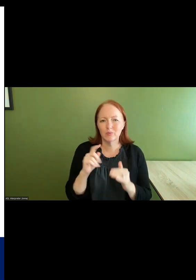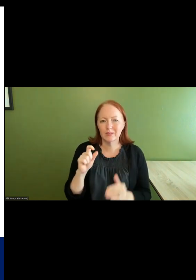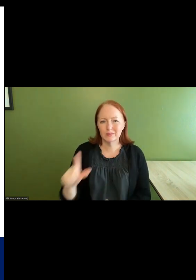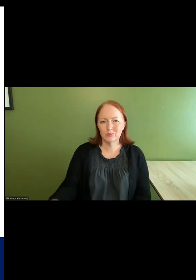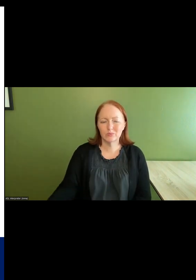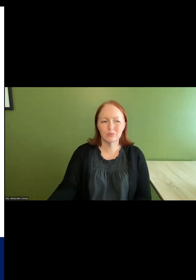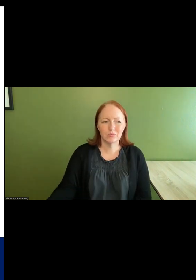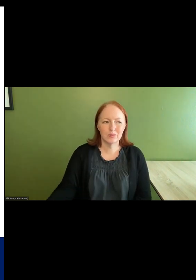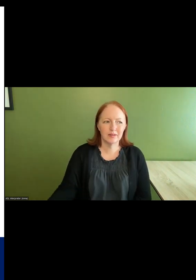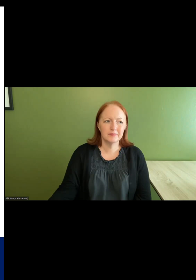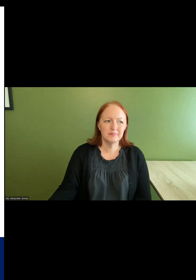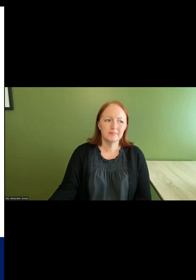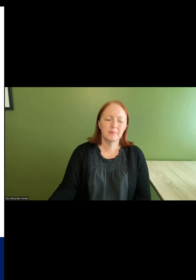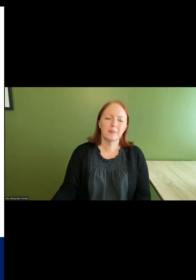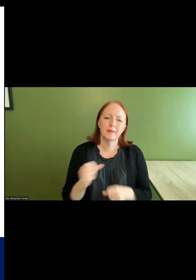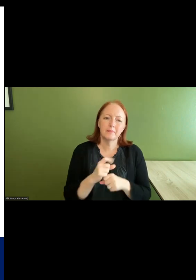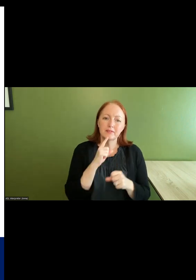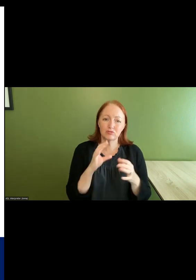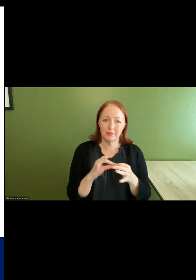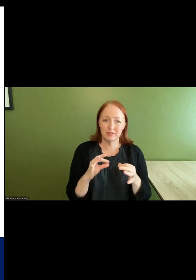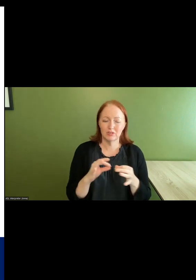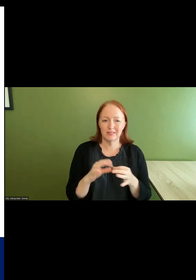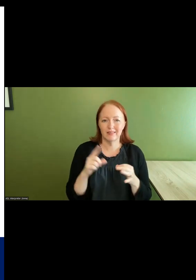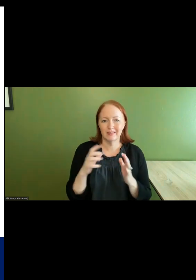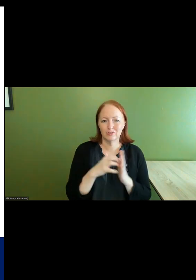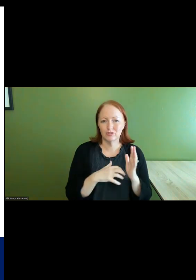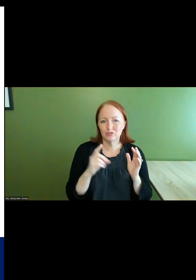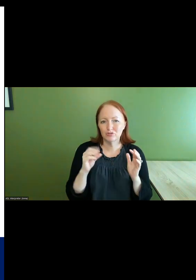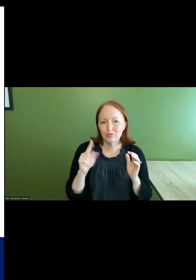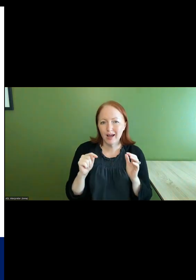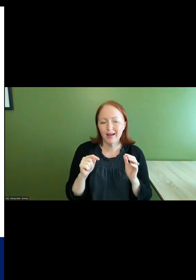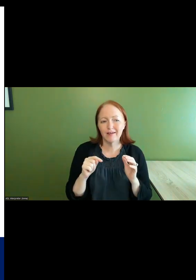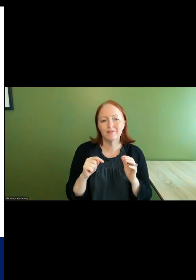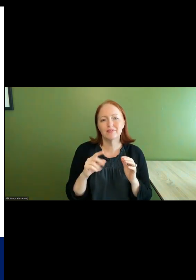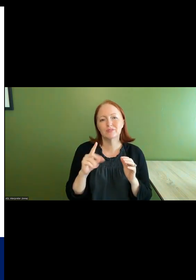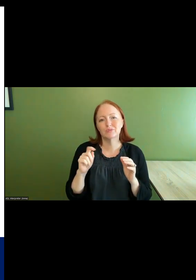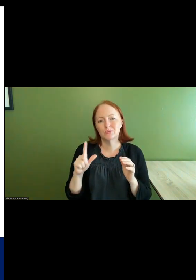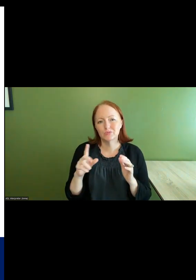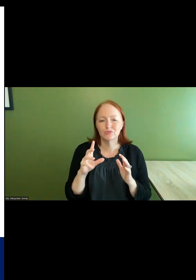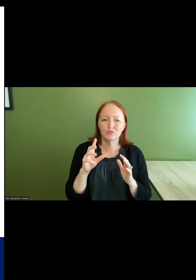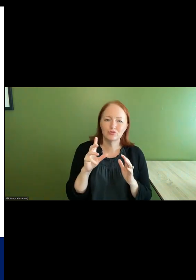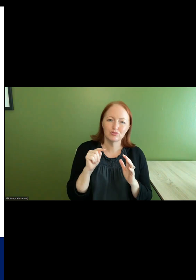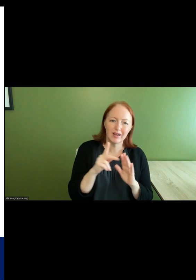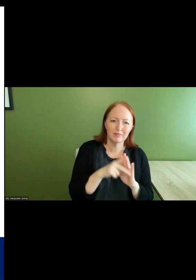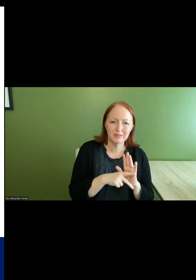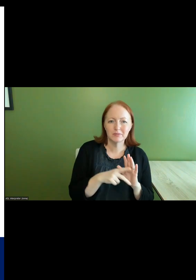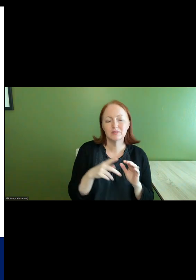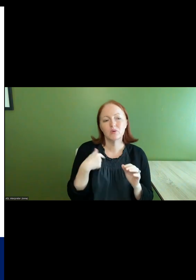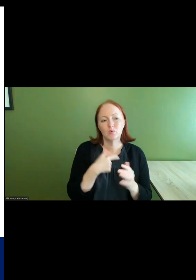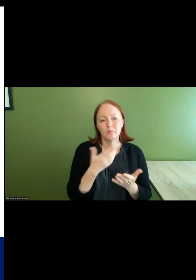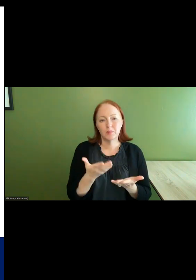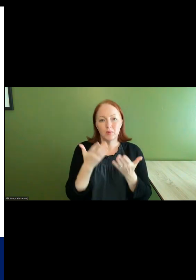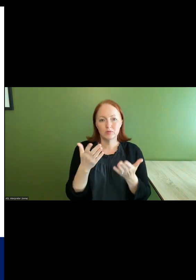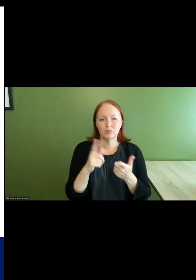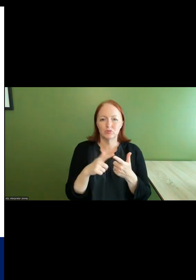And I want to make sure to mention that these are draft principles and a draft tool. We are proposing this now to